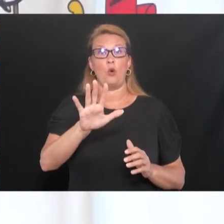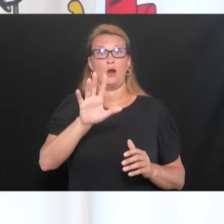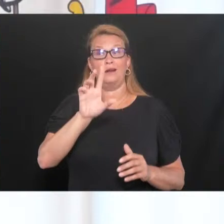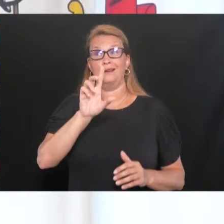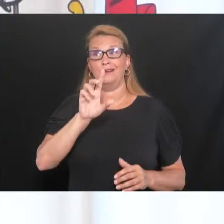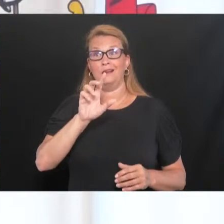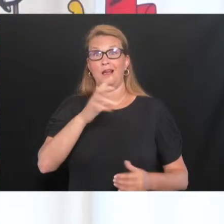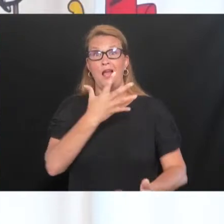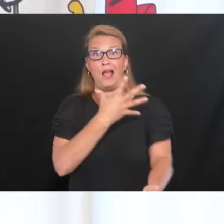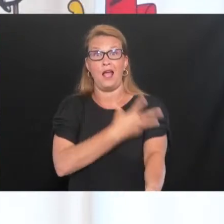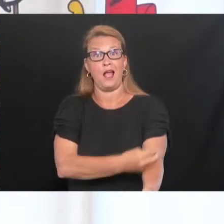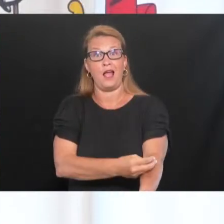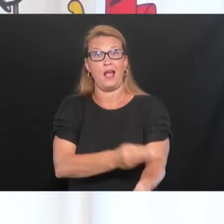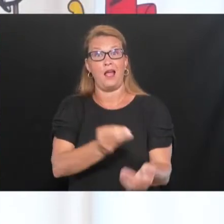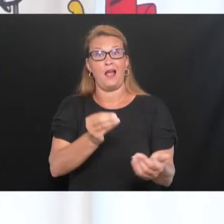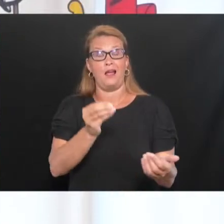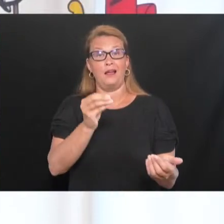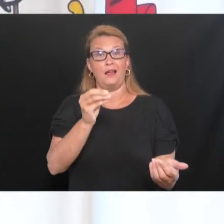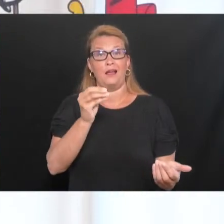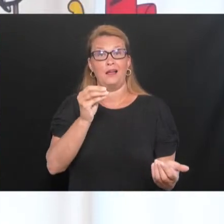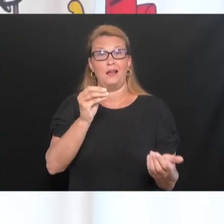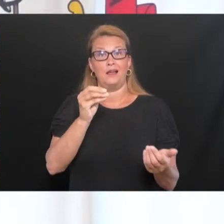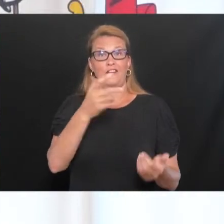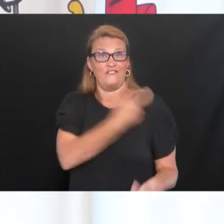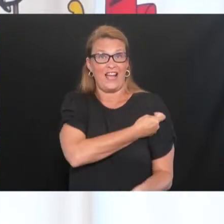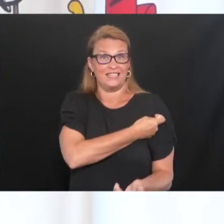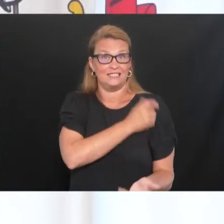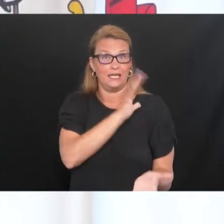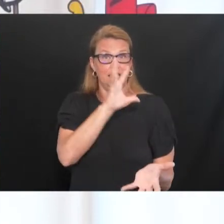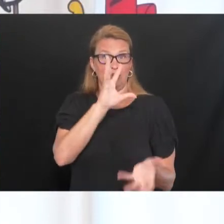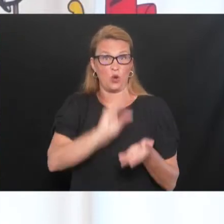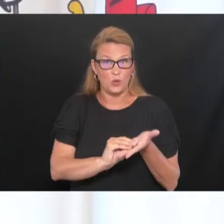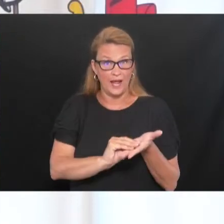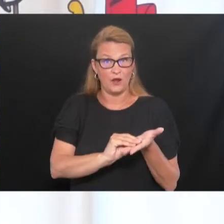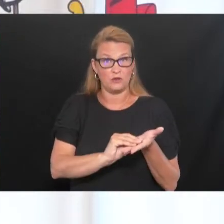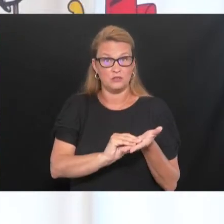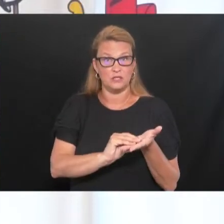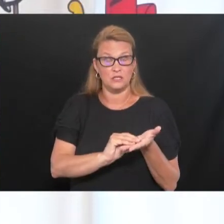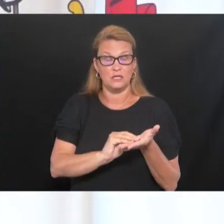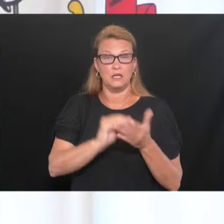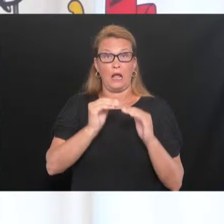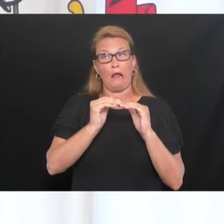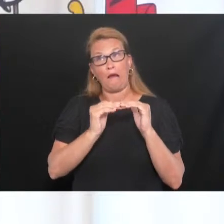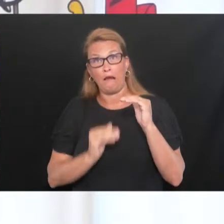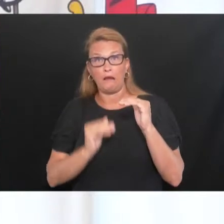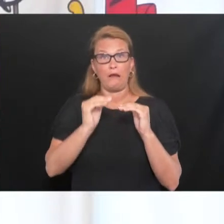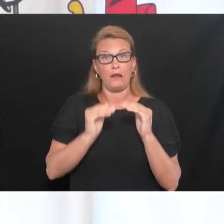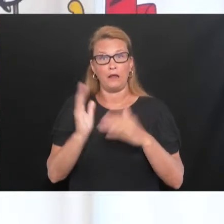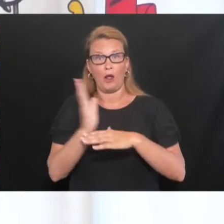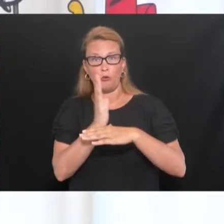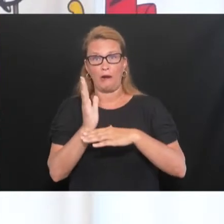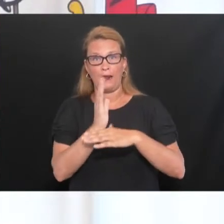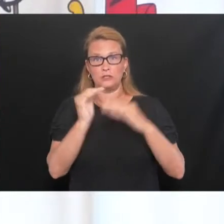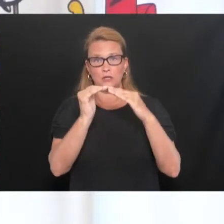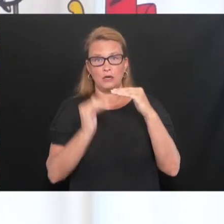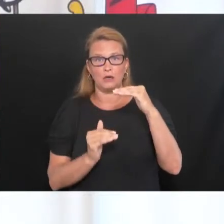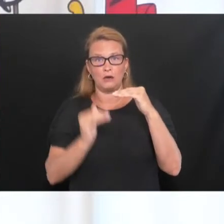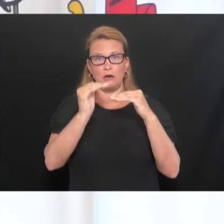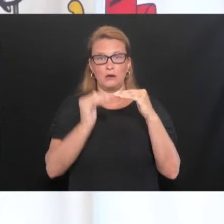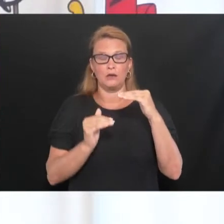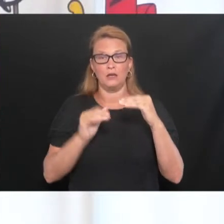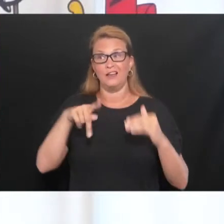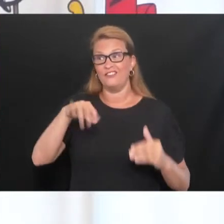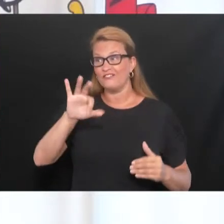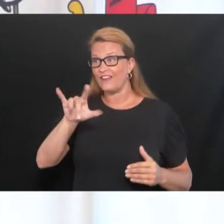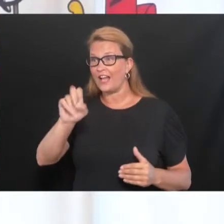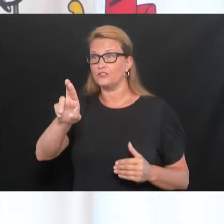below X, whatever X may be, then it may very well be that through Pfizer and the CDC